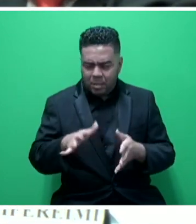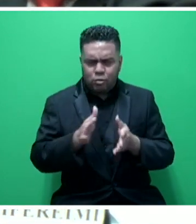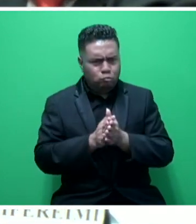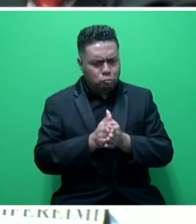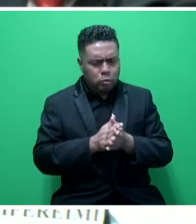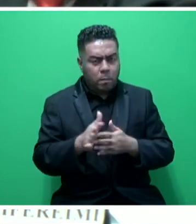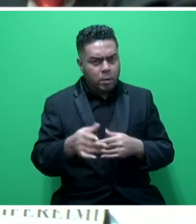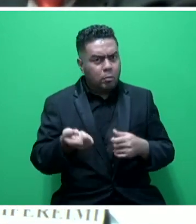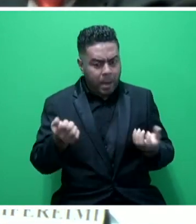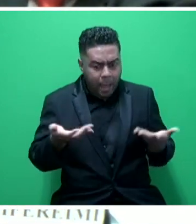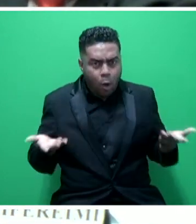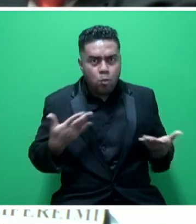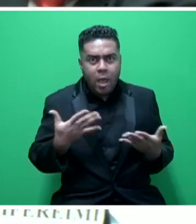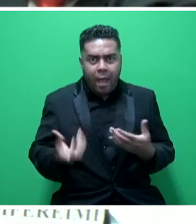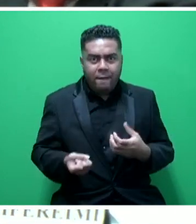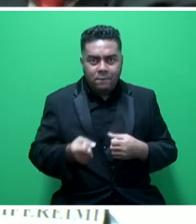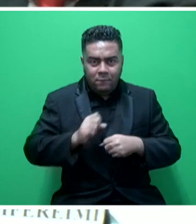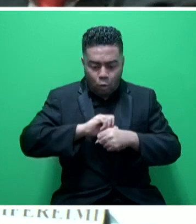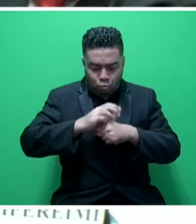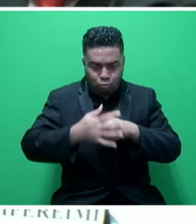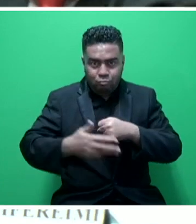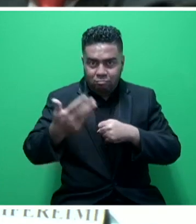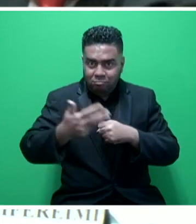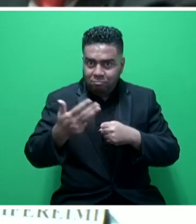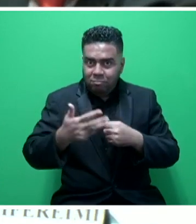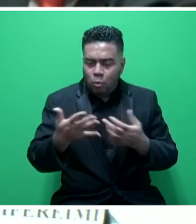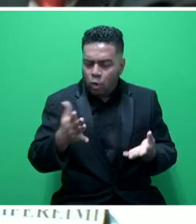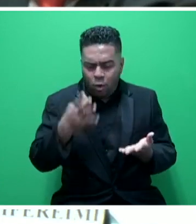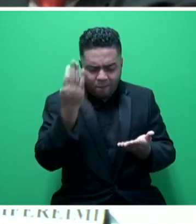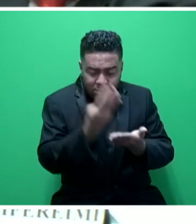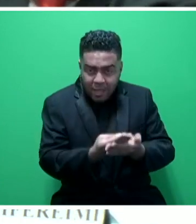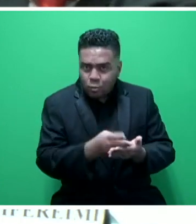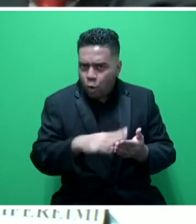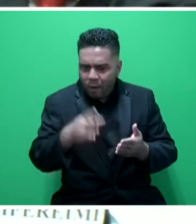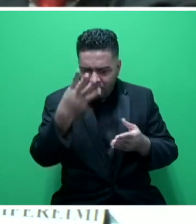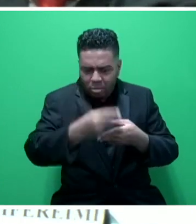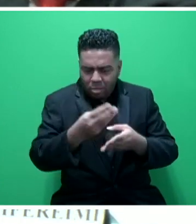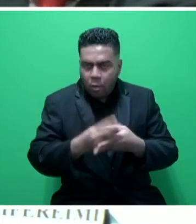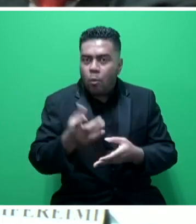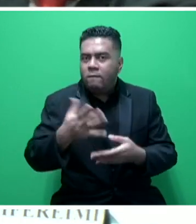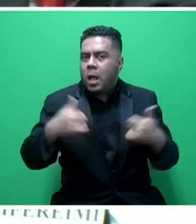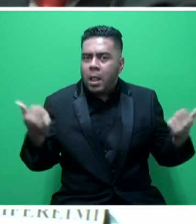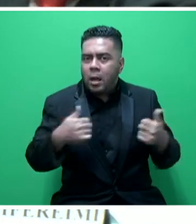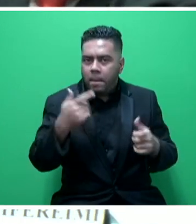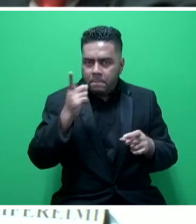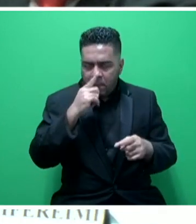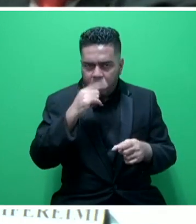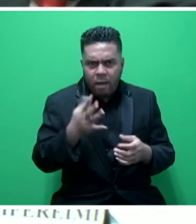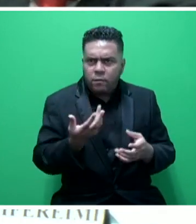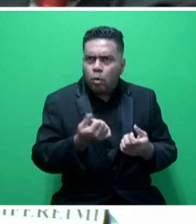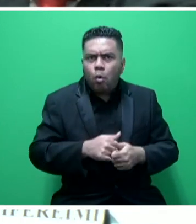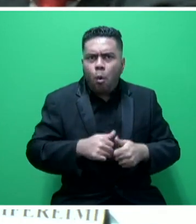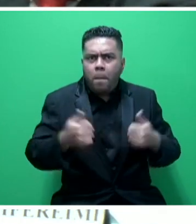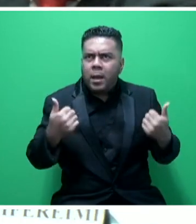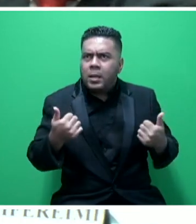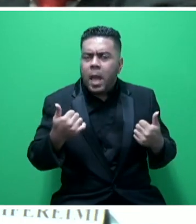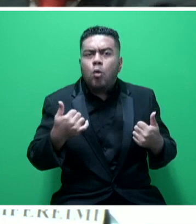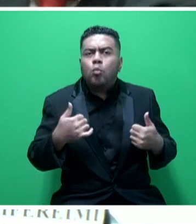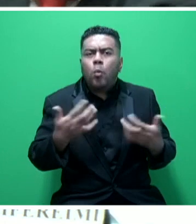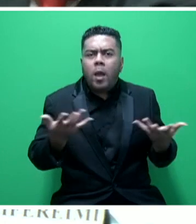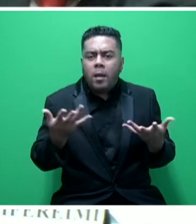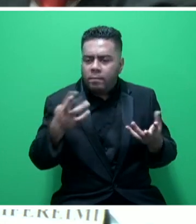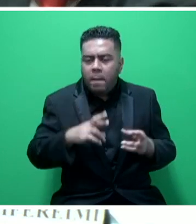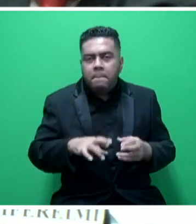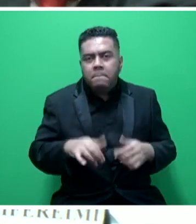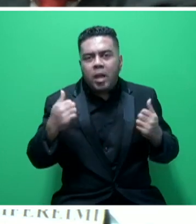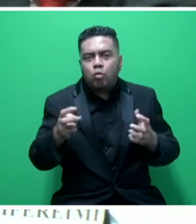recent COVID-19, I don't have the facts, I don't have the data, but there's a lot of people going back now to the rural areas for obvious reasons, which